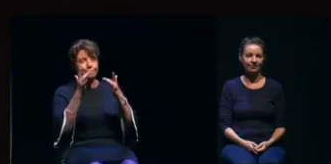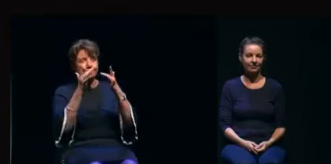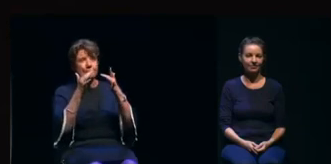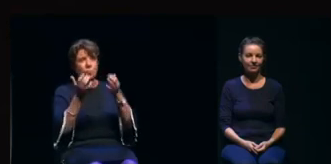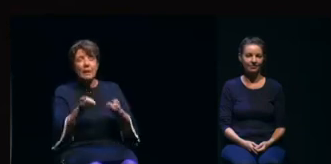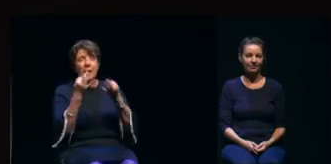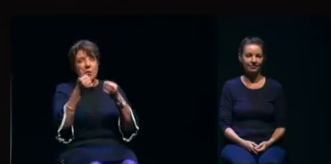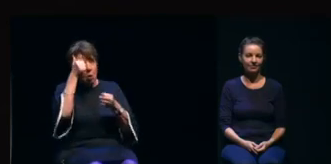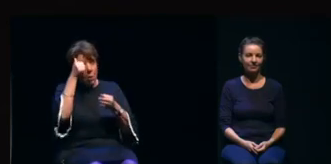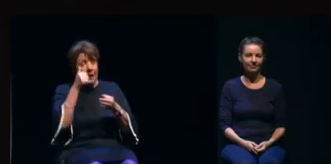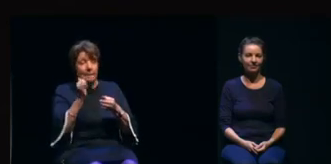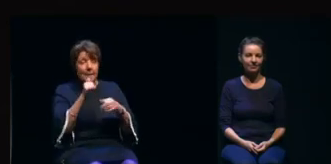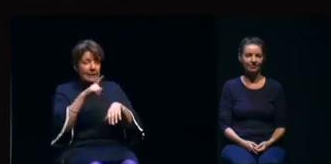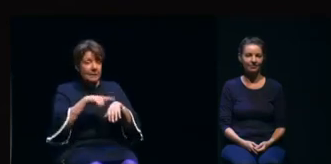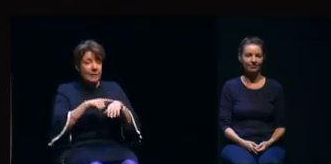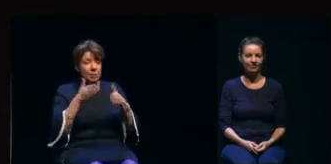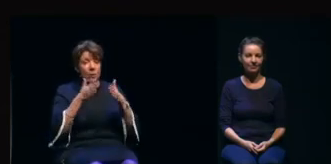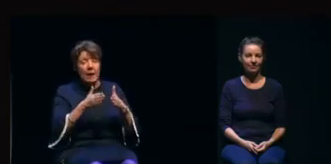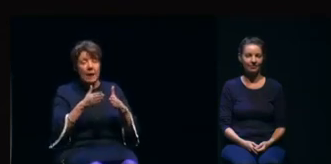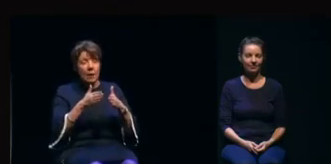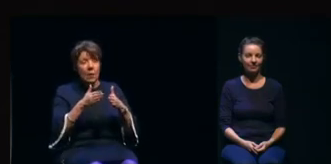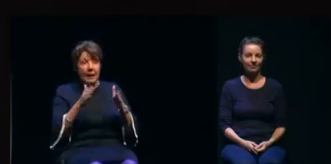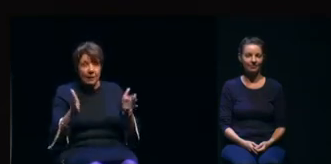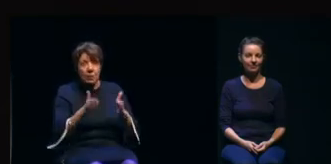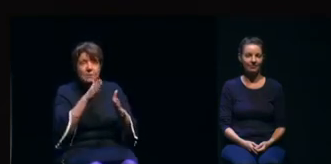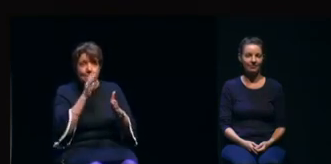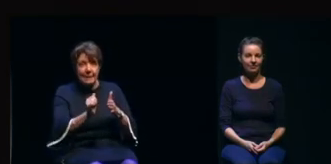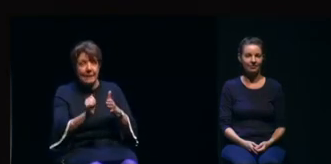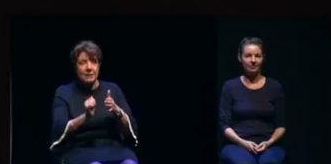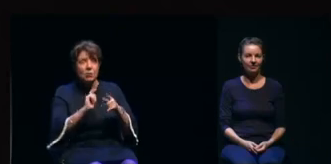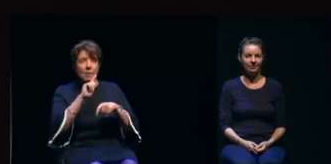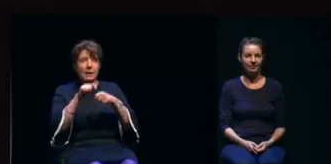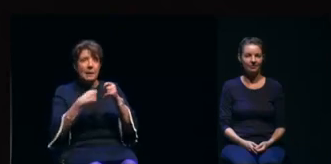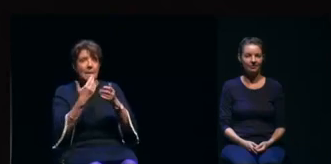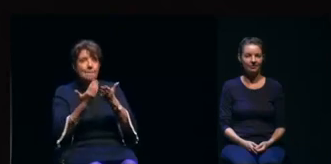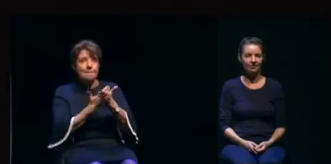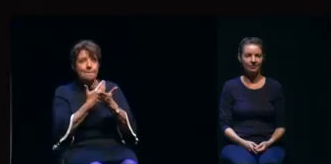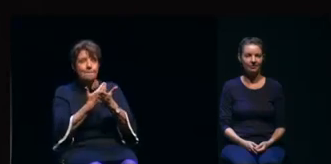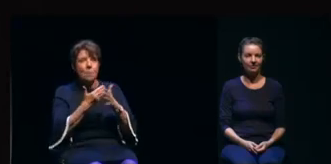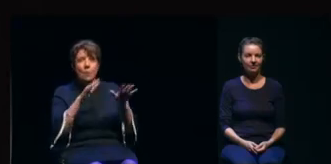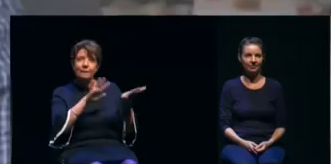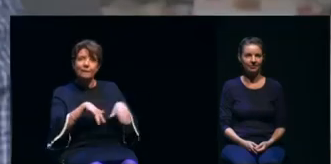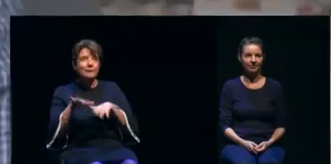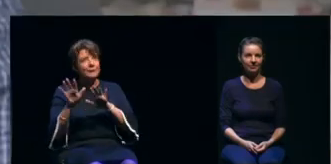is it time to allow and encourage men to be more flouncy?